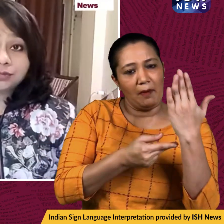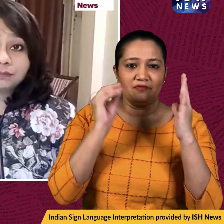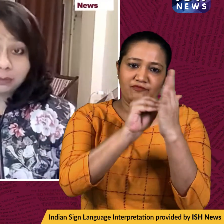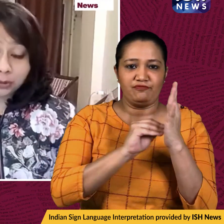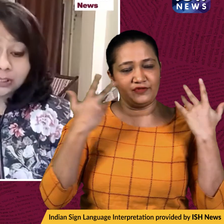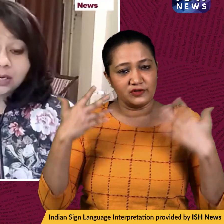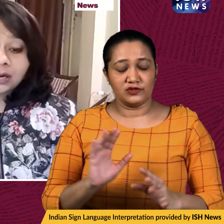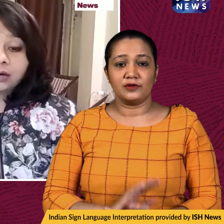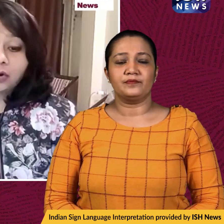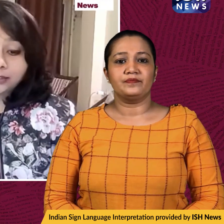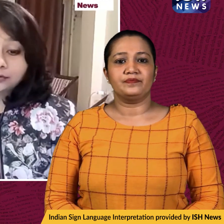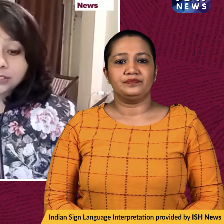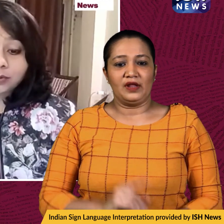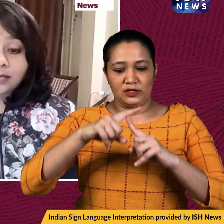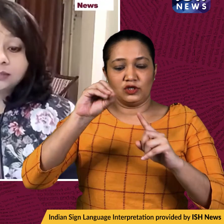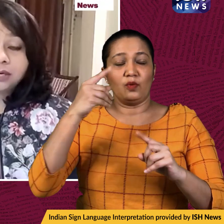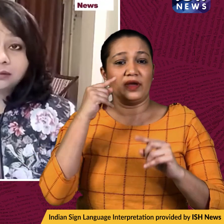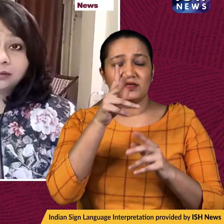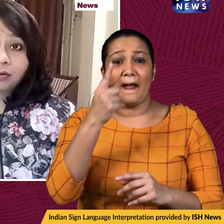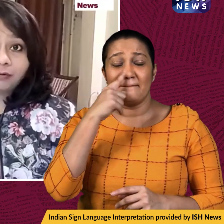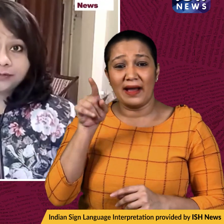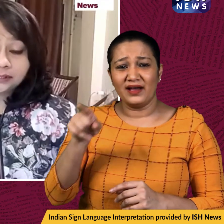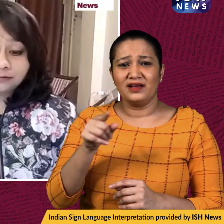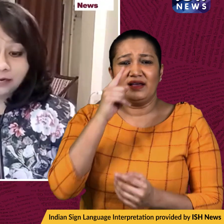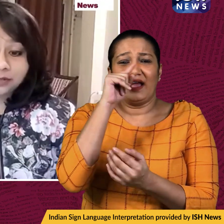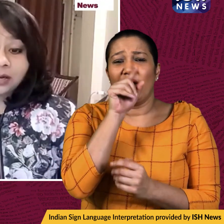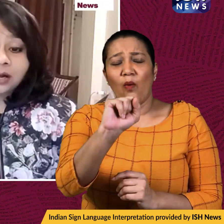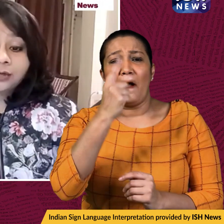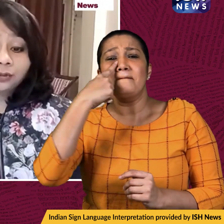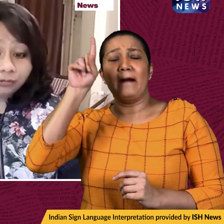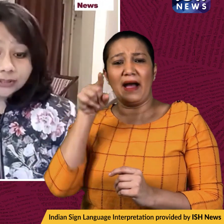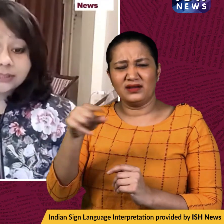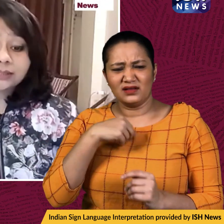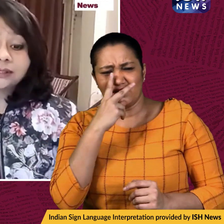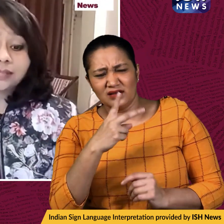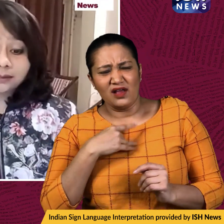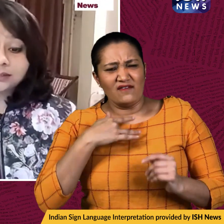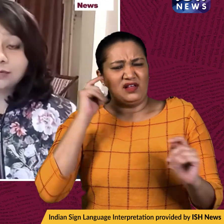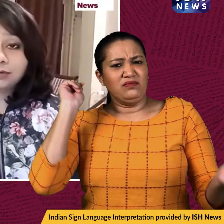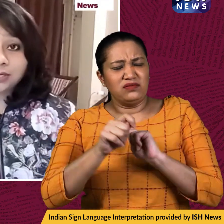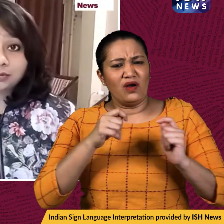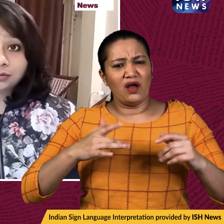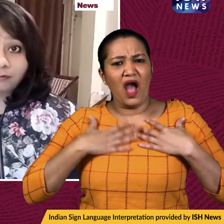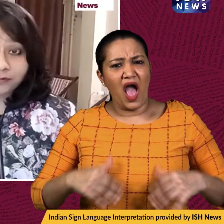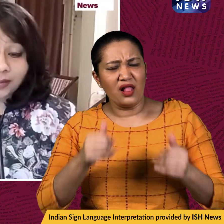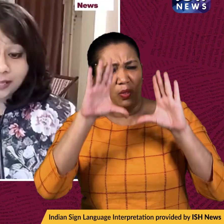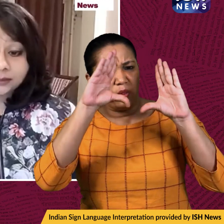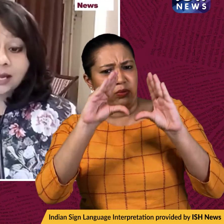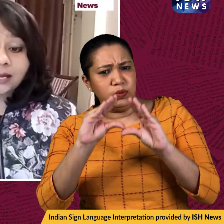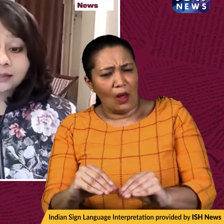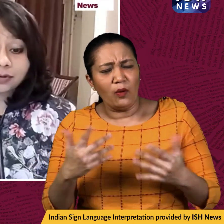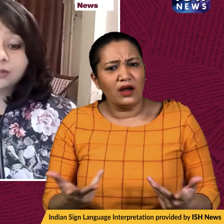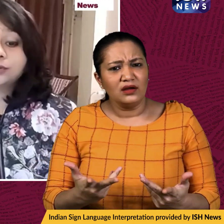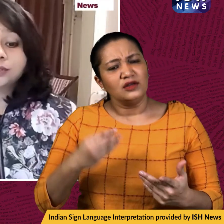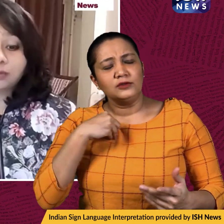the accused people. According to TOI, the mother of this survivor noticed a sudden deterioration of her